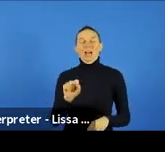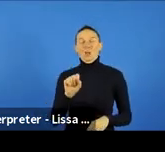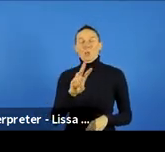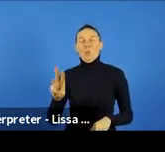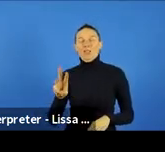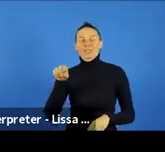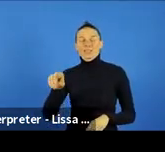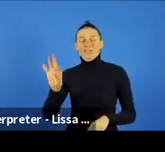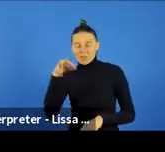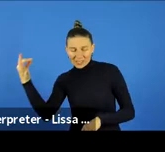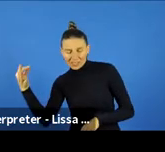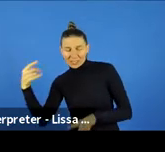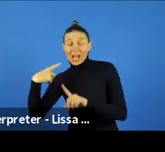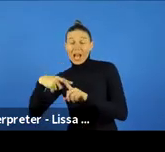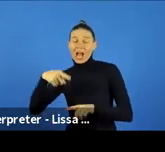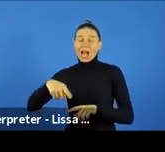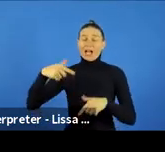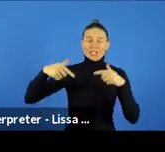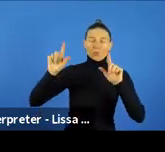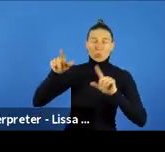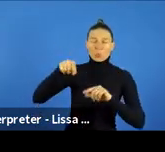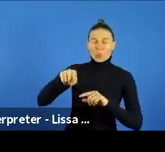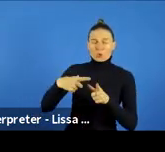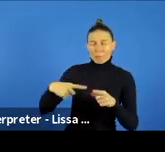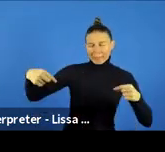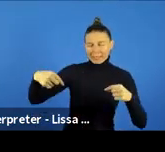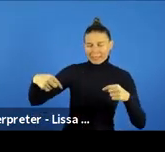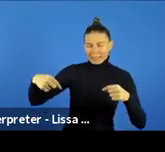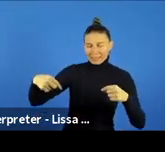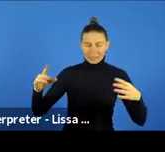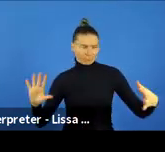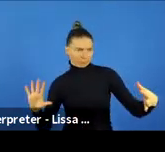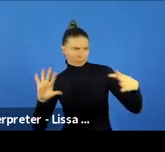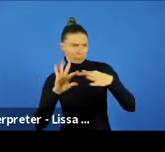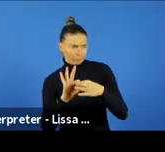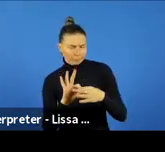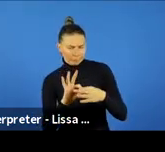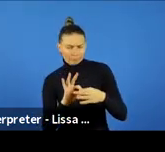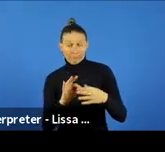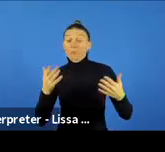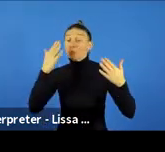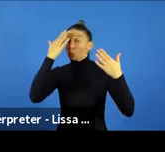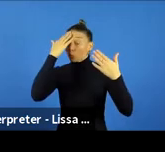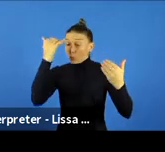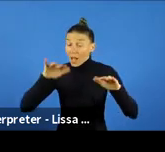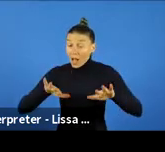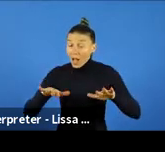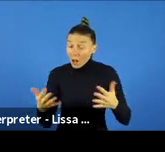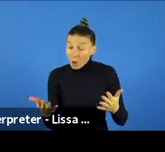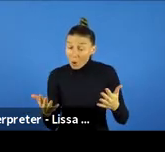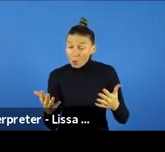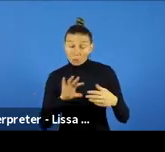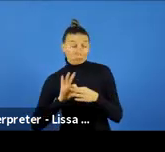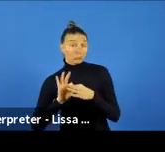Tokyo, Japan, to tackle this problem. Our solution was co-created in collaboration